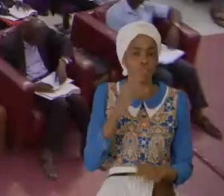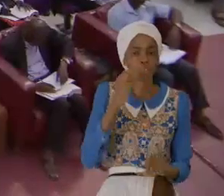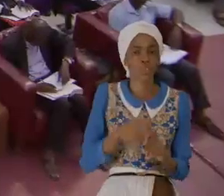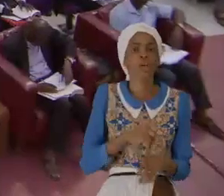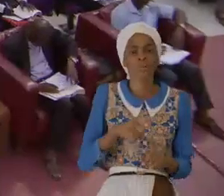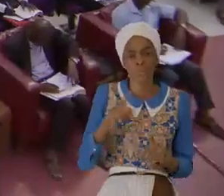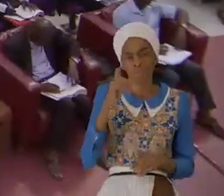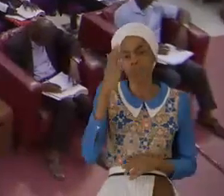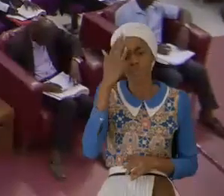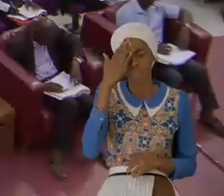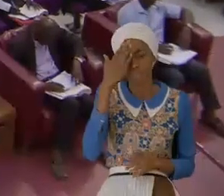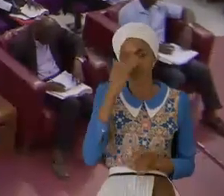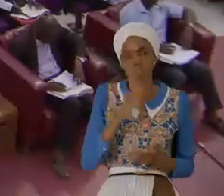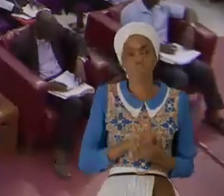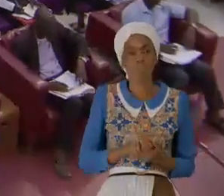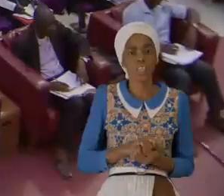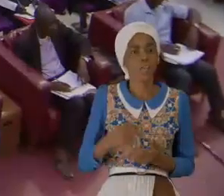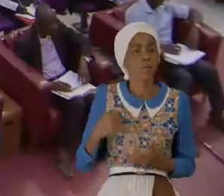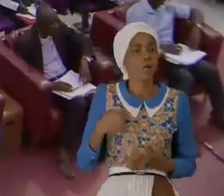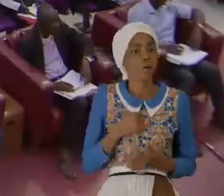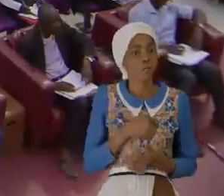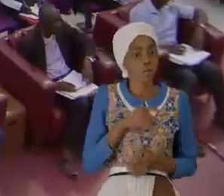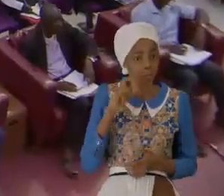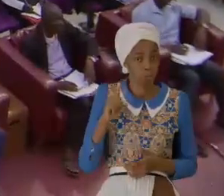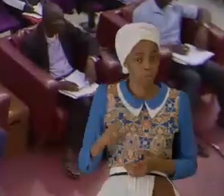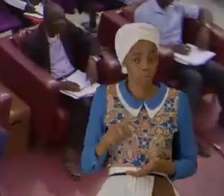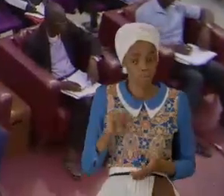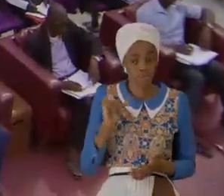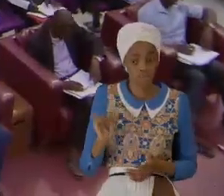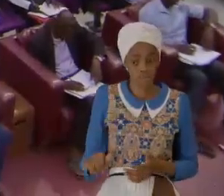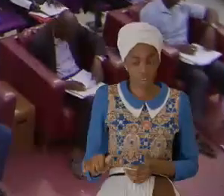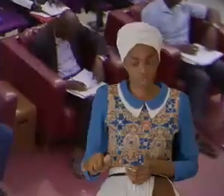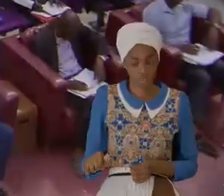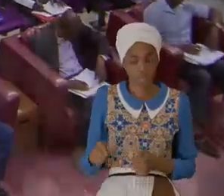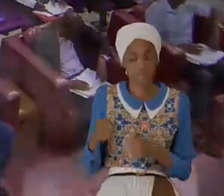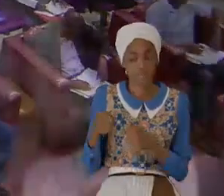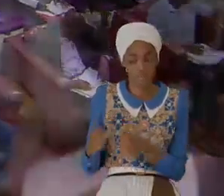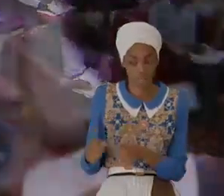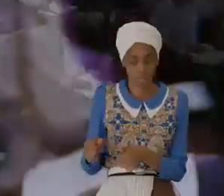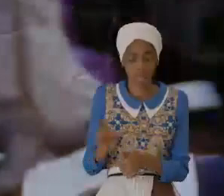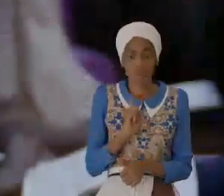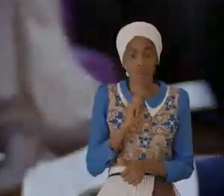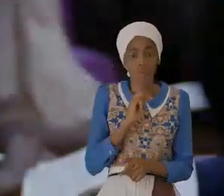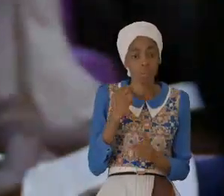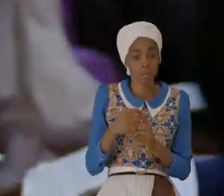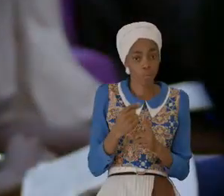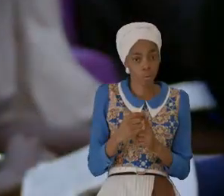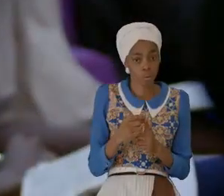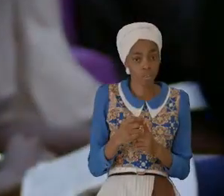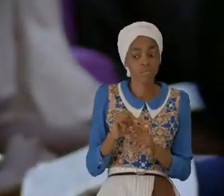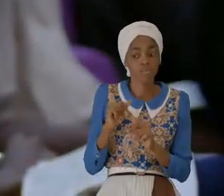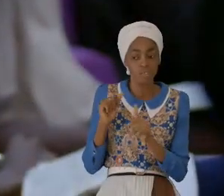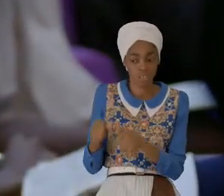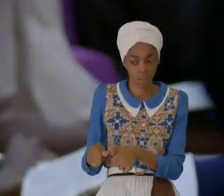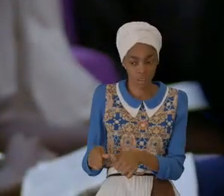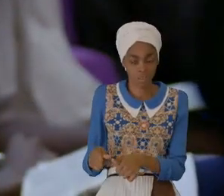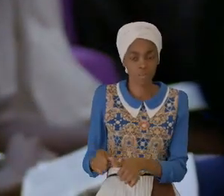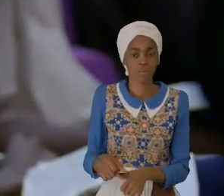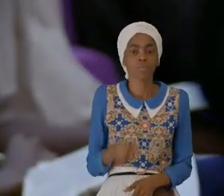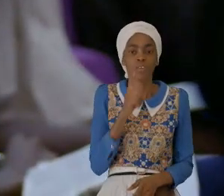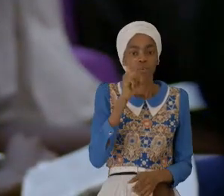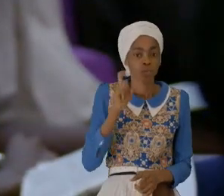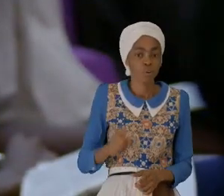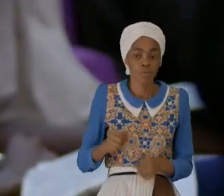we must stay where the word stays. We must stay where